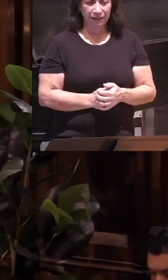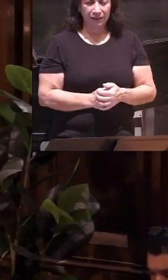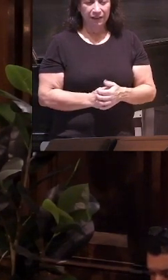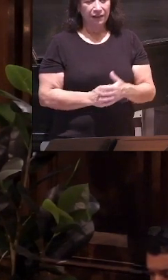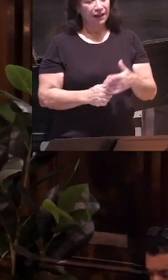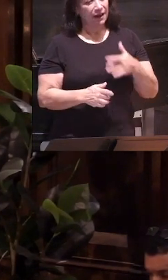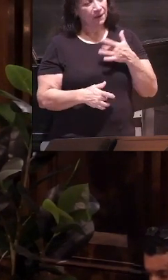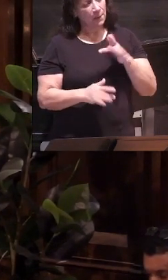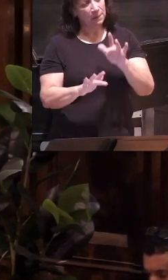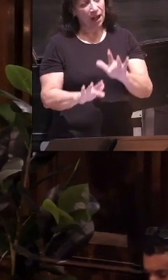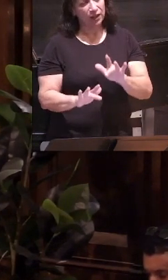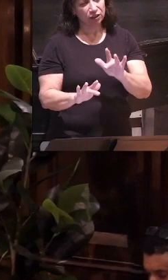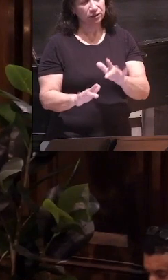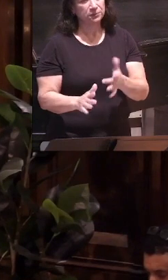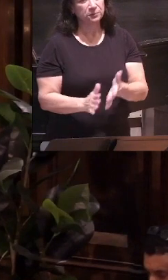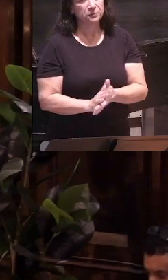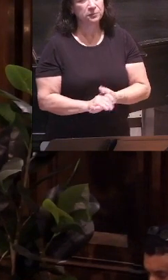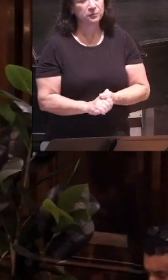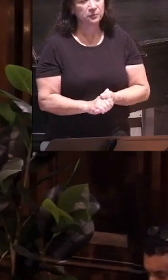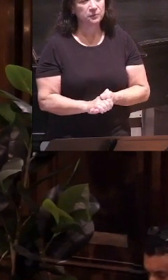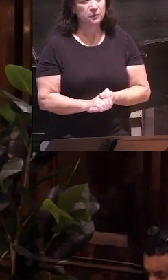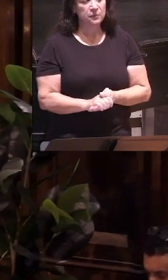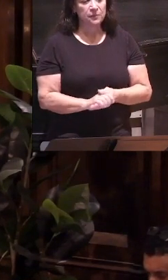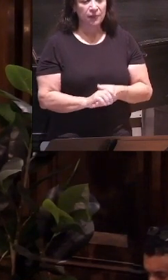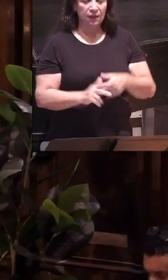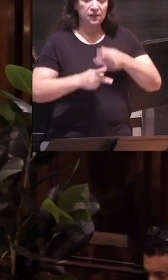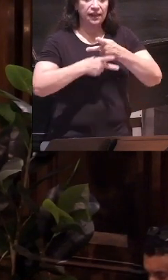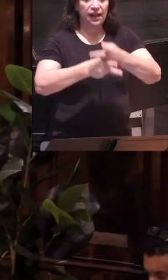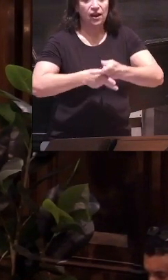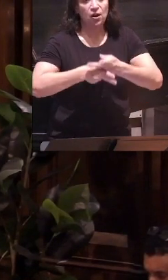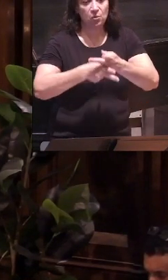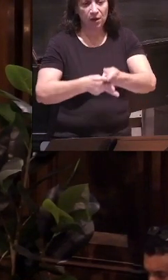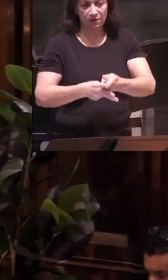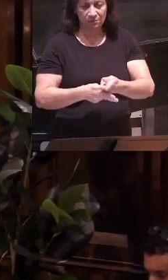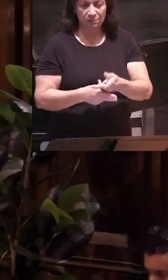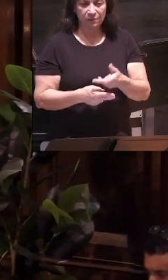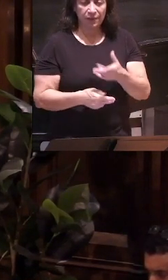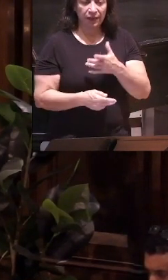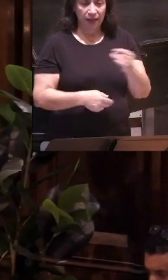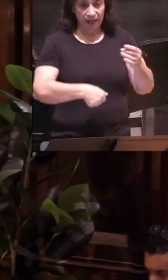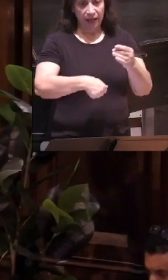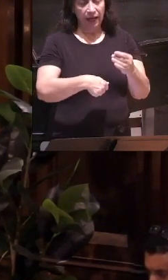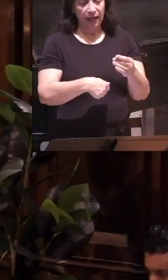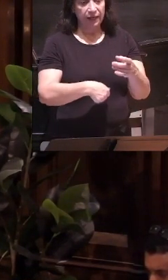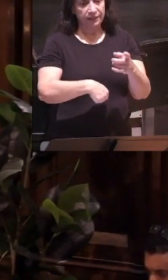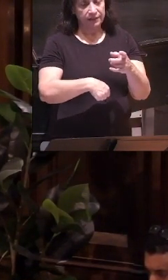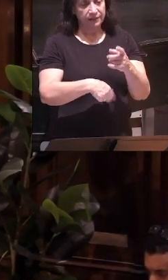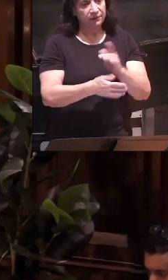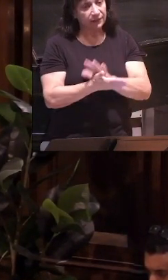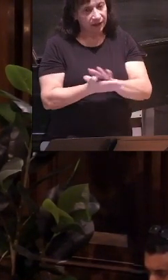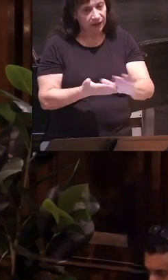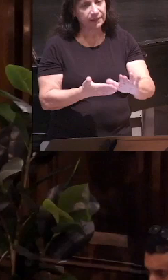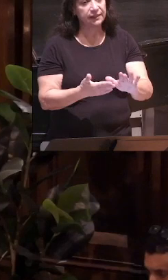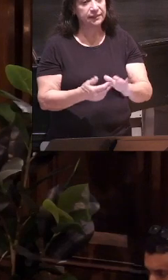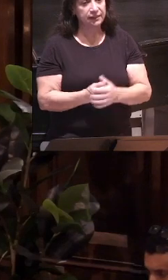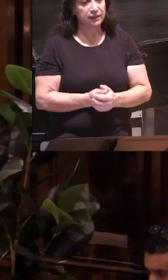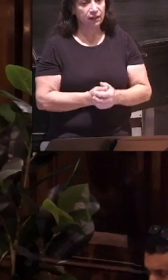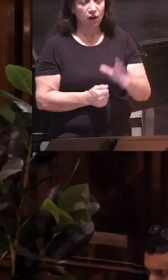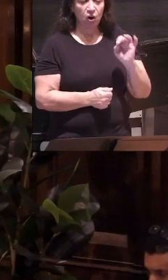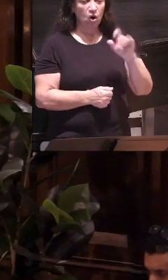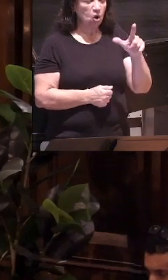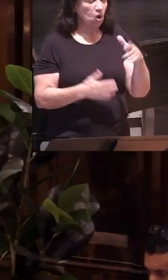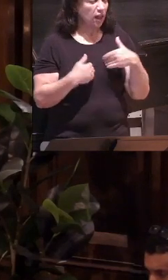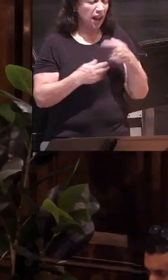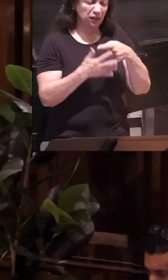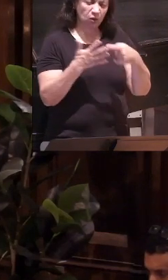of compassion, of caring, and of kindness. Earl had